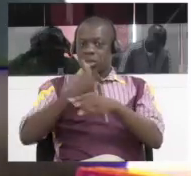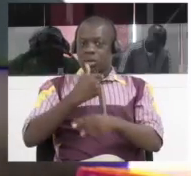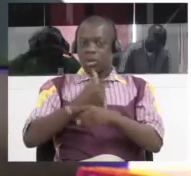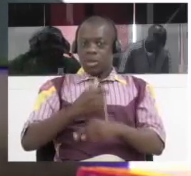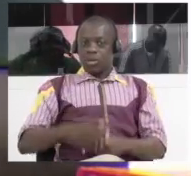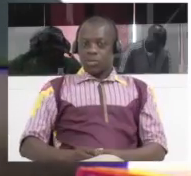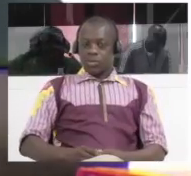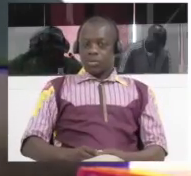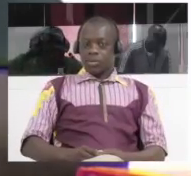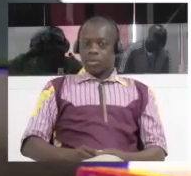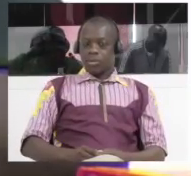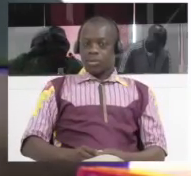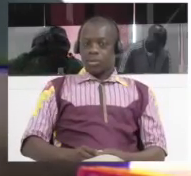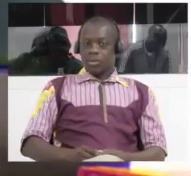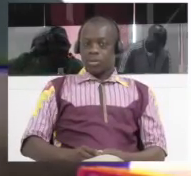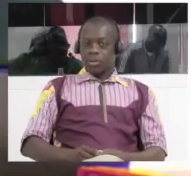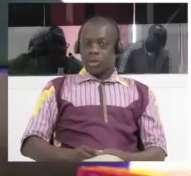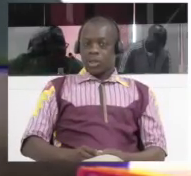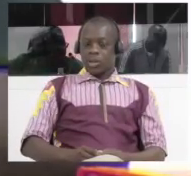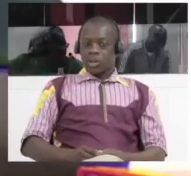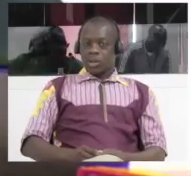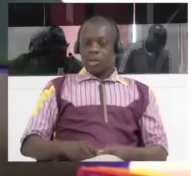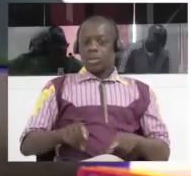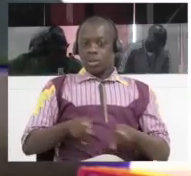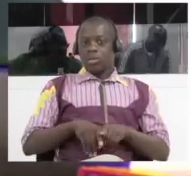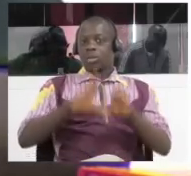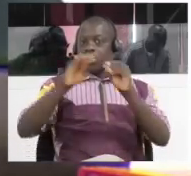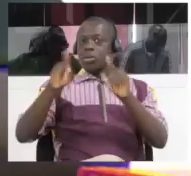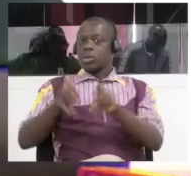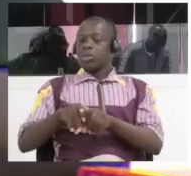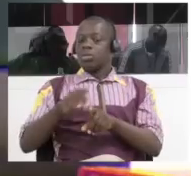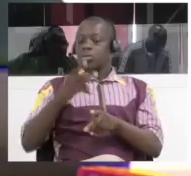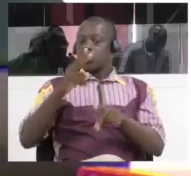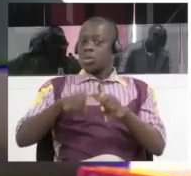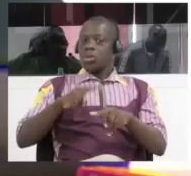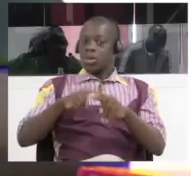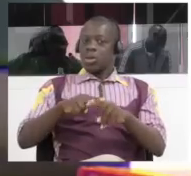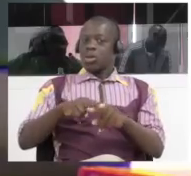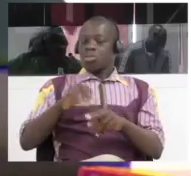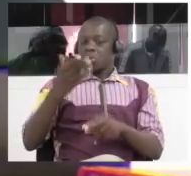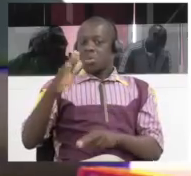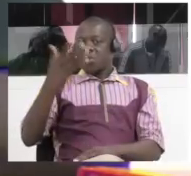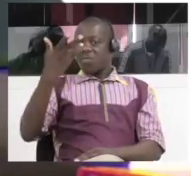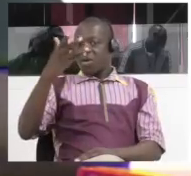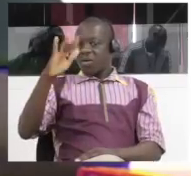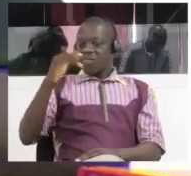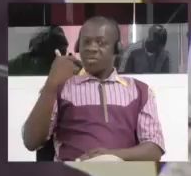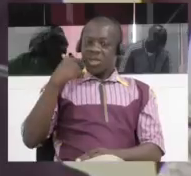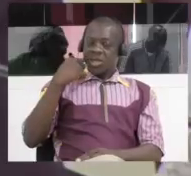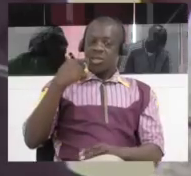The exercise lasted, I think, for almost 5 days. We assembled at